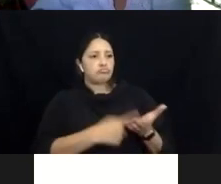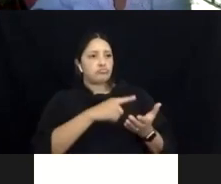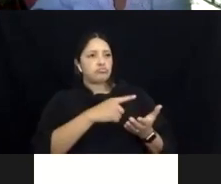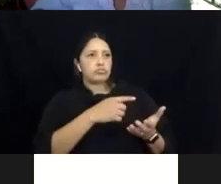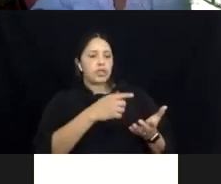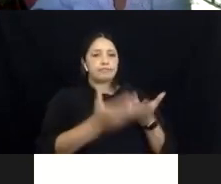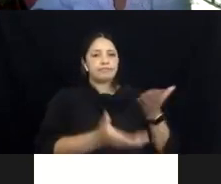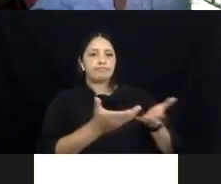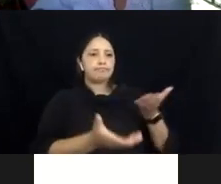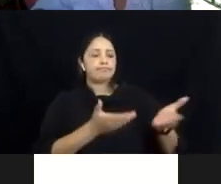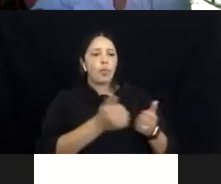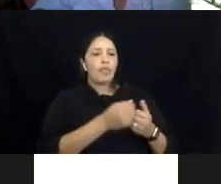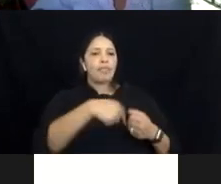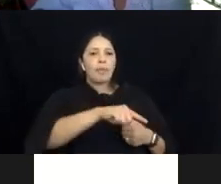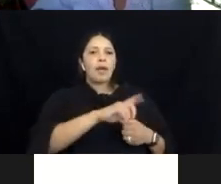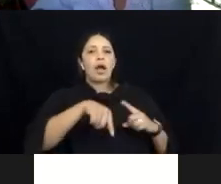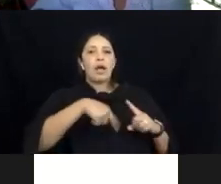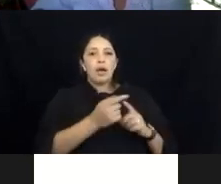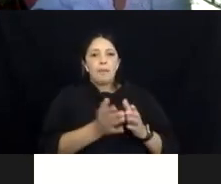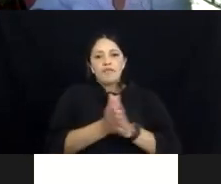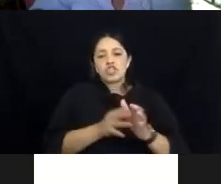be educated. That's my question.